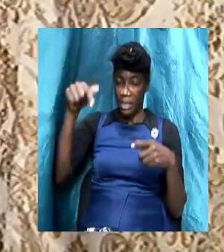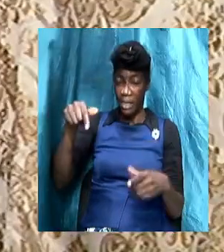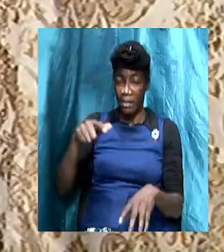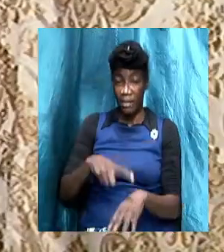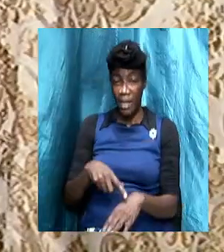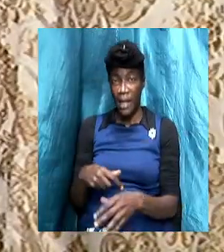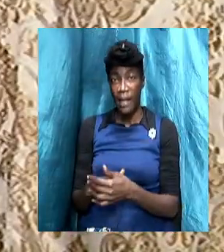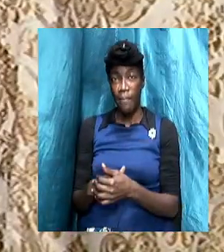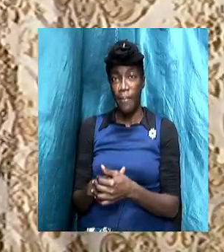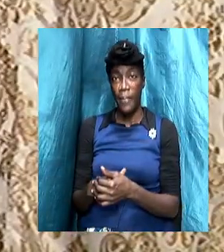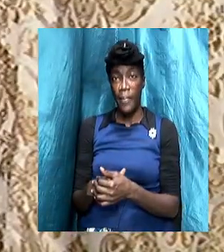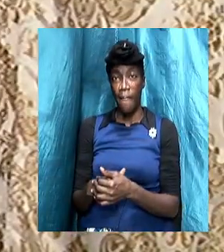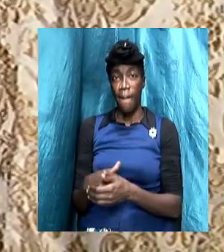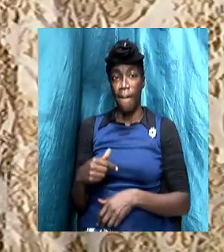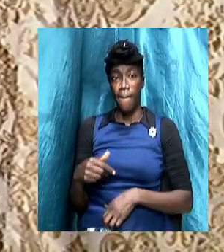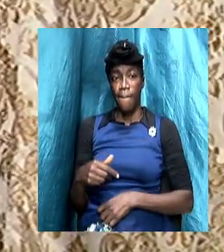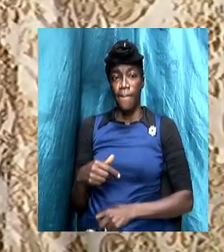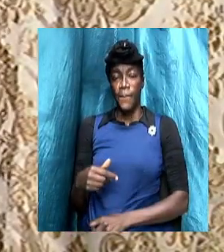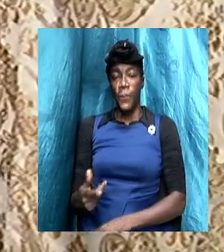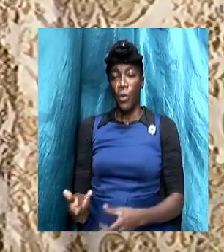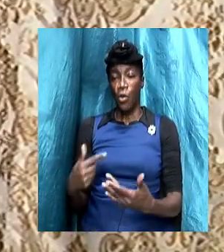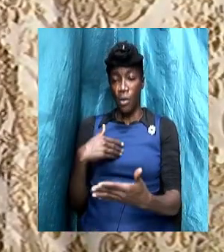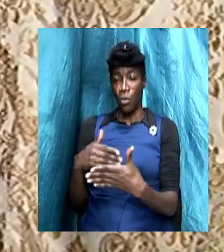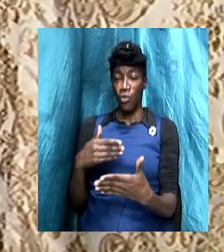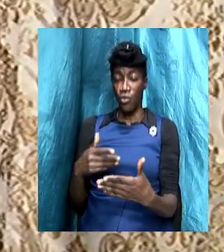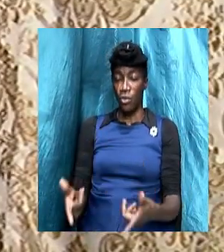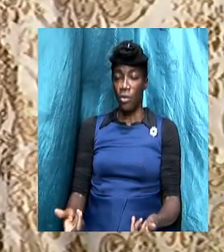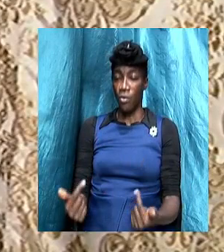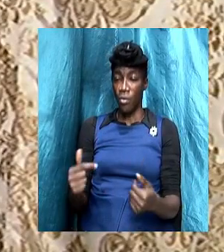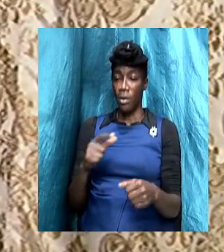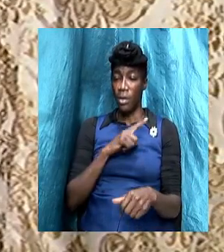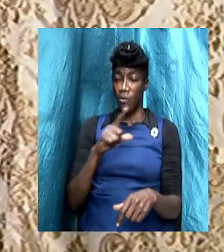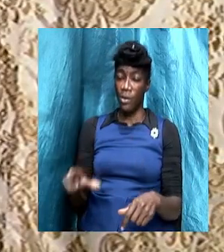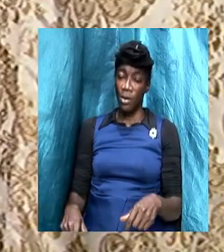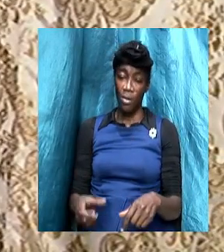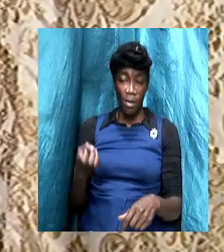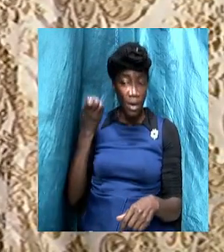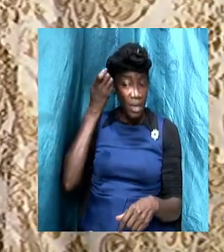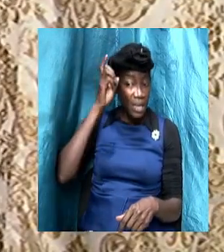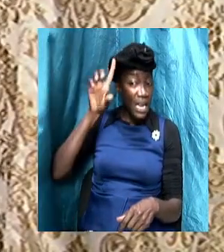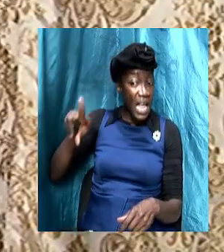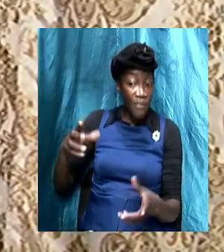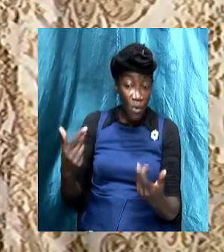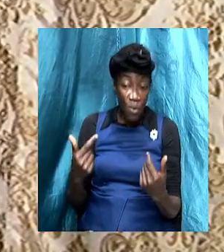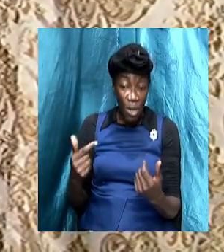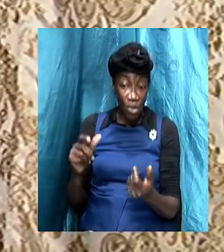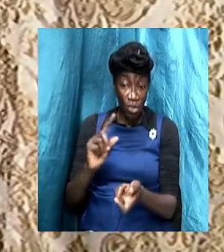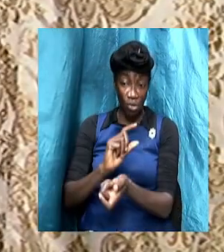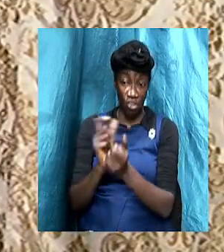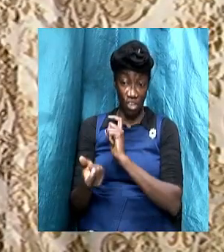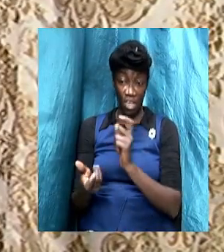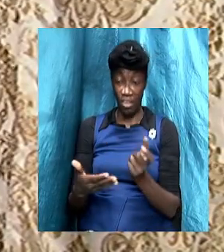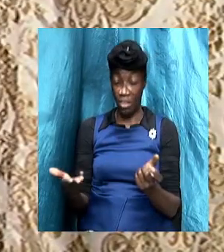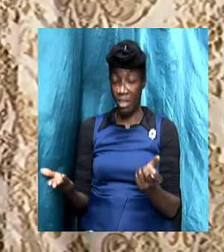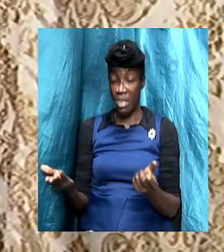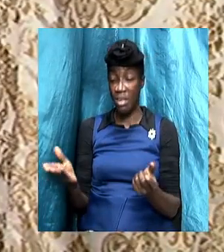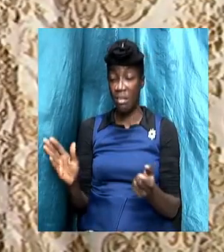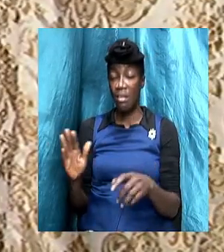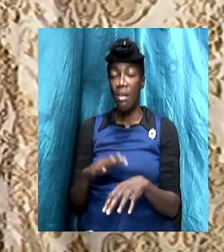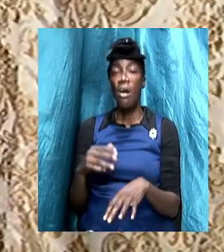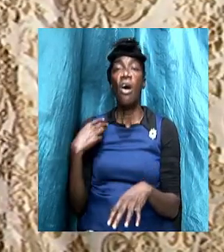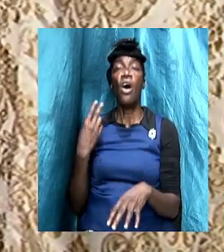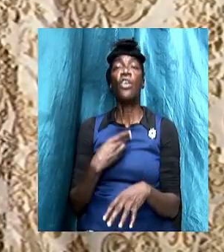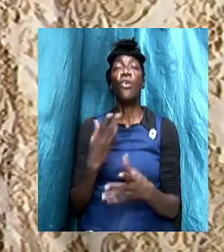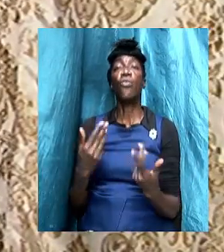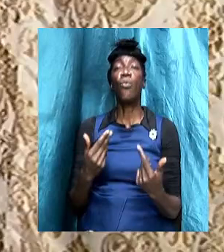time. You see, as we're coming closer to the coming of the Lord, the devil wants to switch things on us. He wants